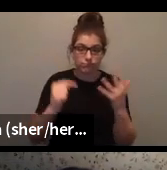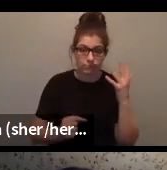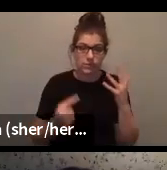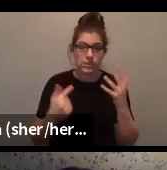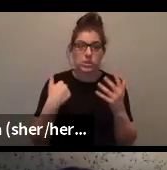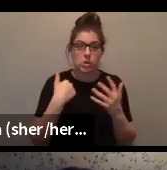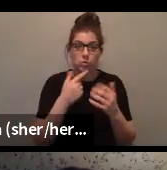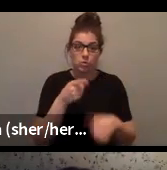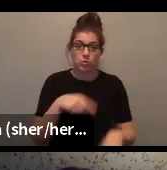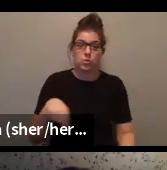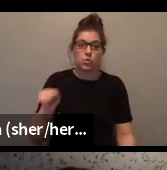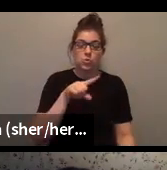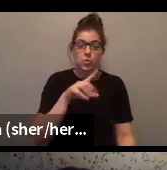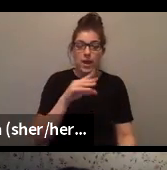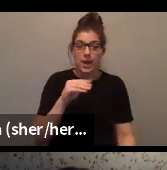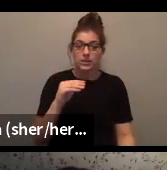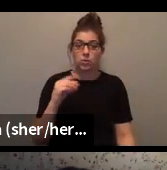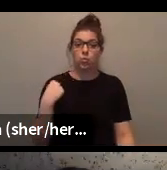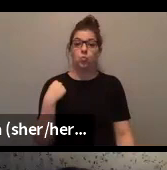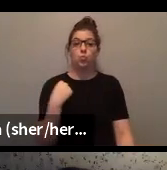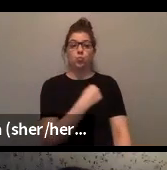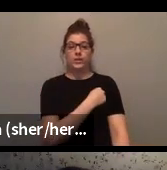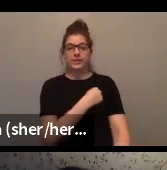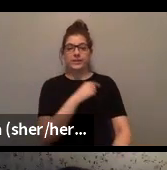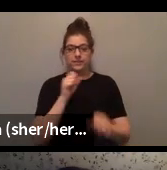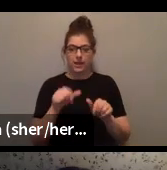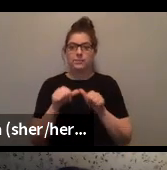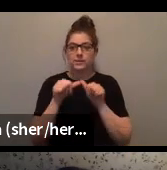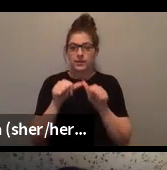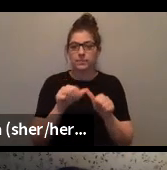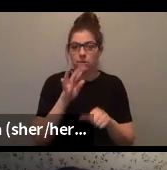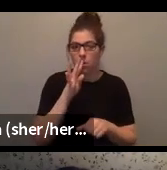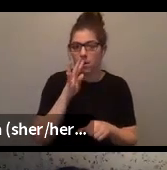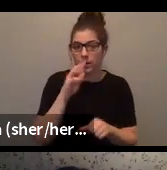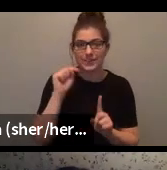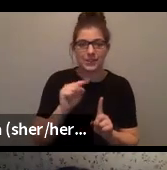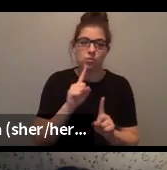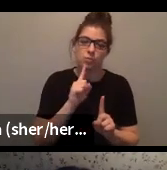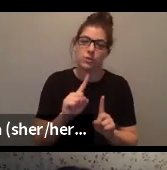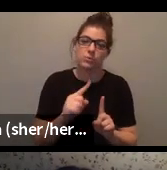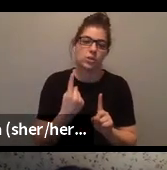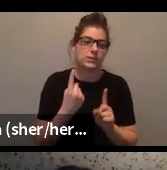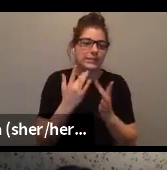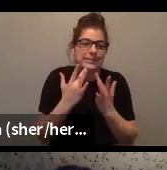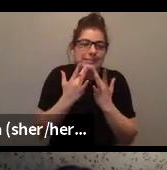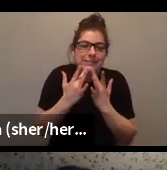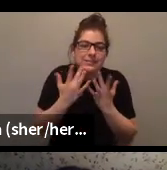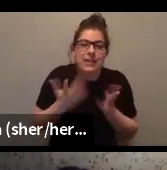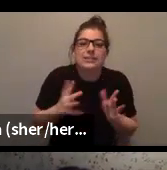you and we can keep talking, because this really was just a teaser and a taster.